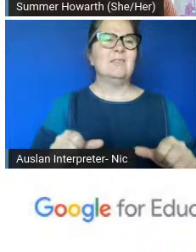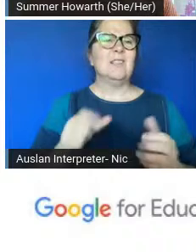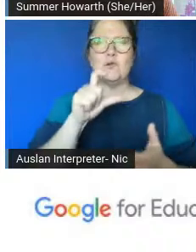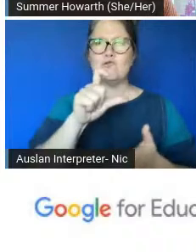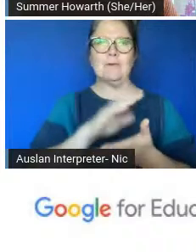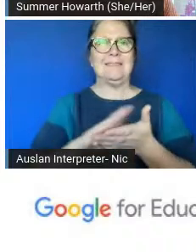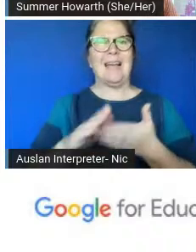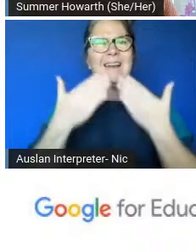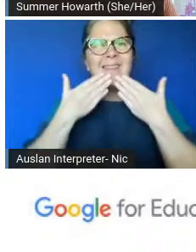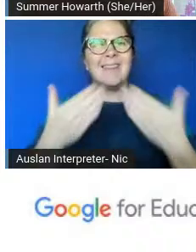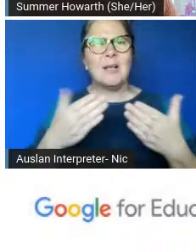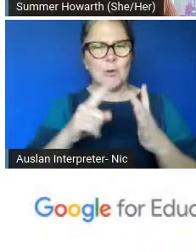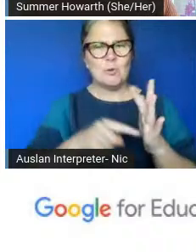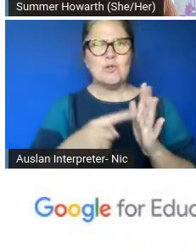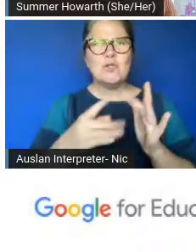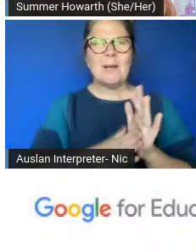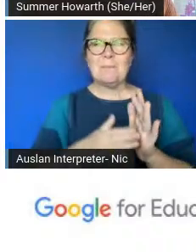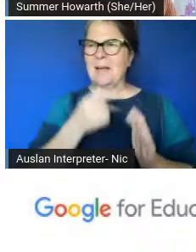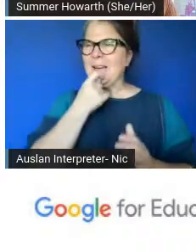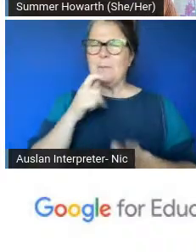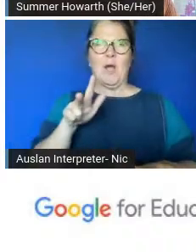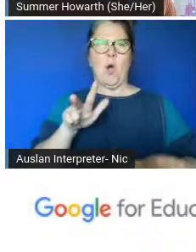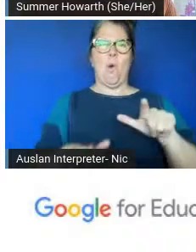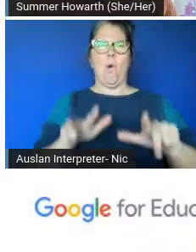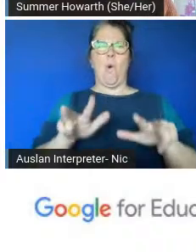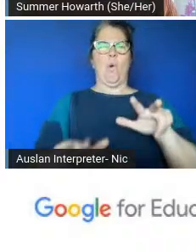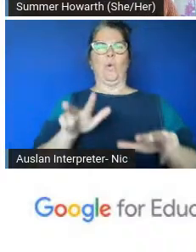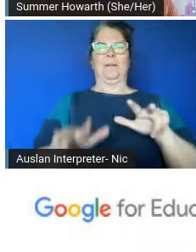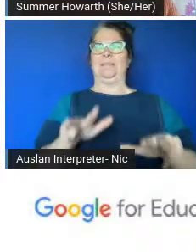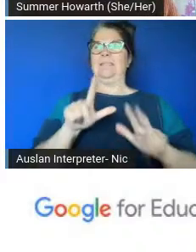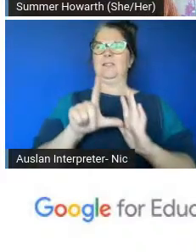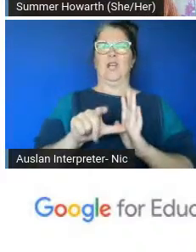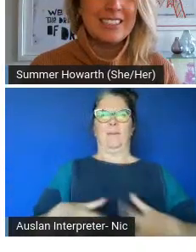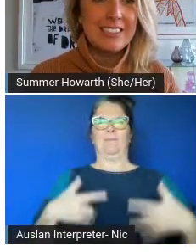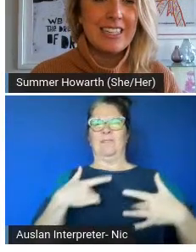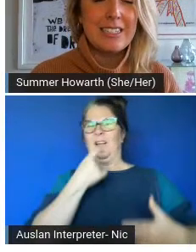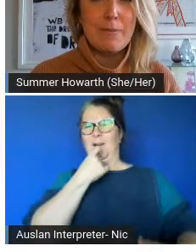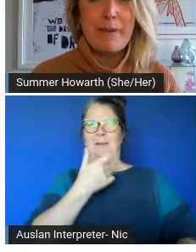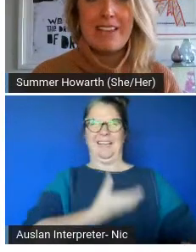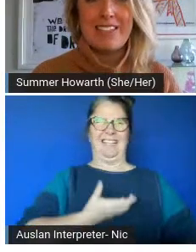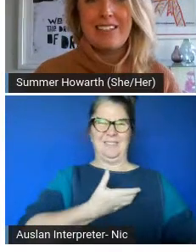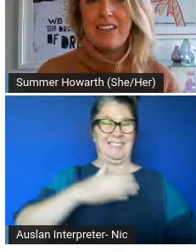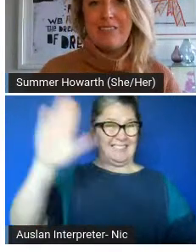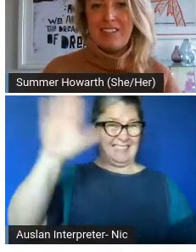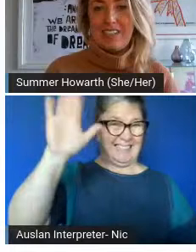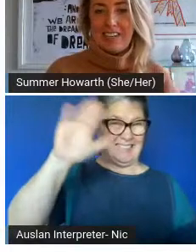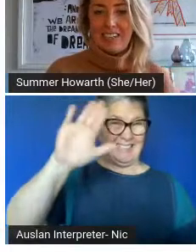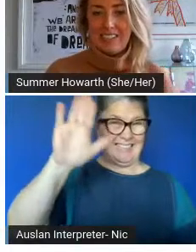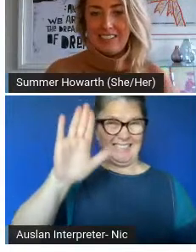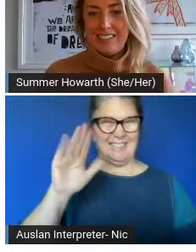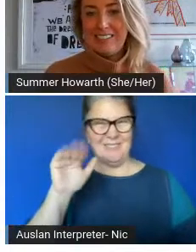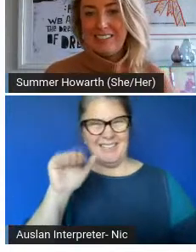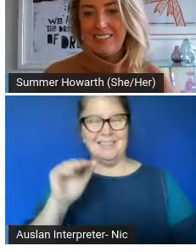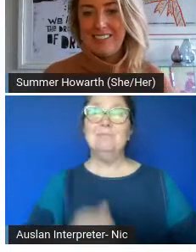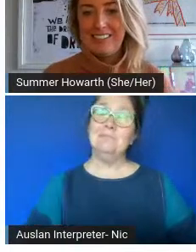Jim. I think it's that awkward time when we all come on and do the awkward wave. That's the best time of the